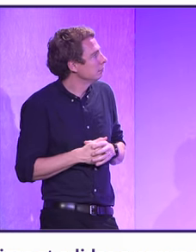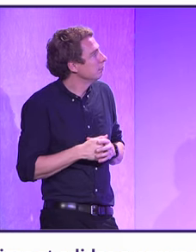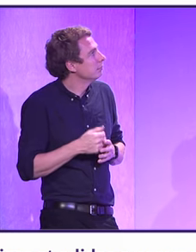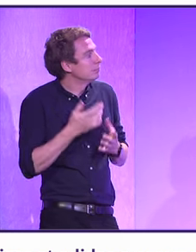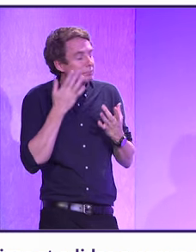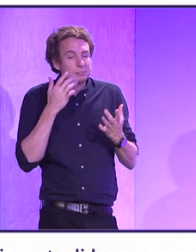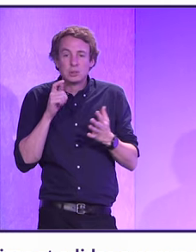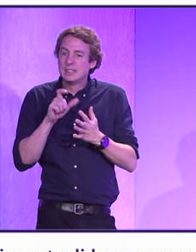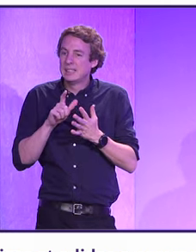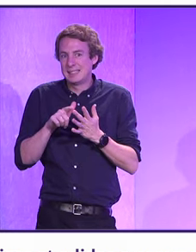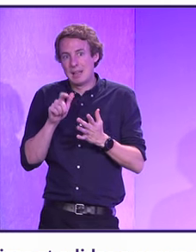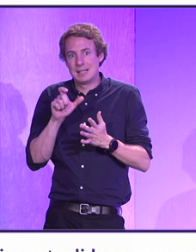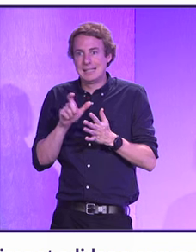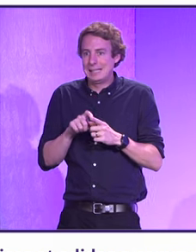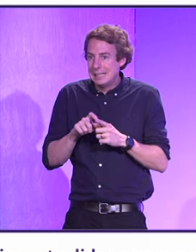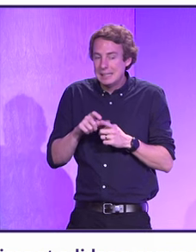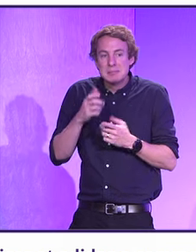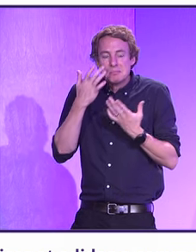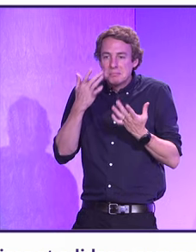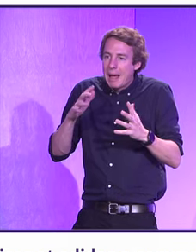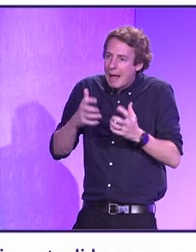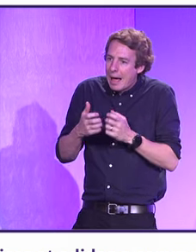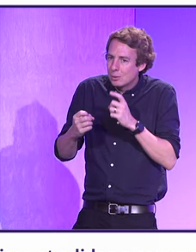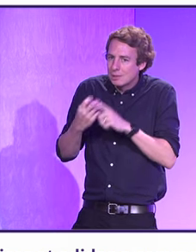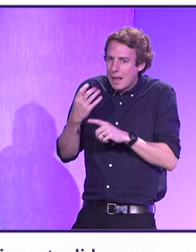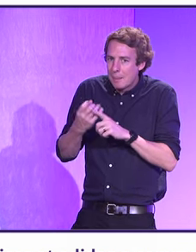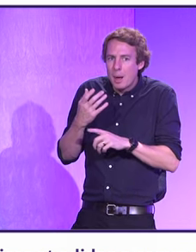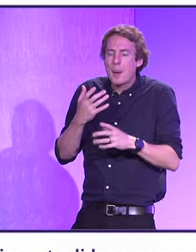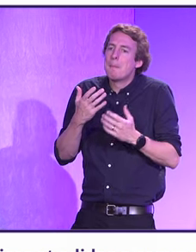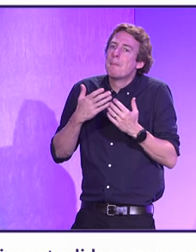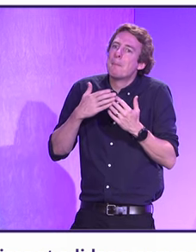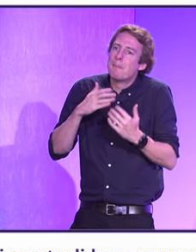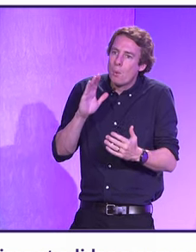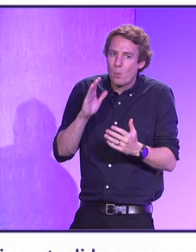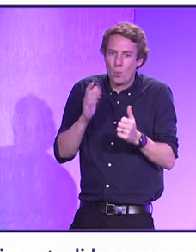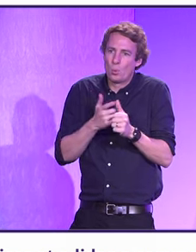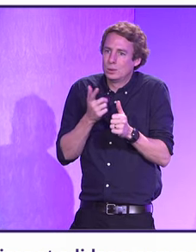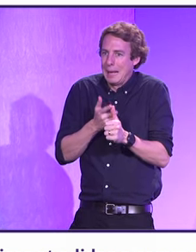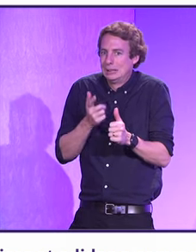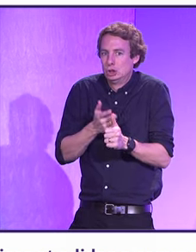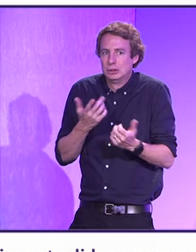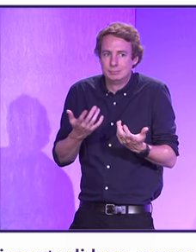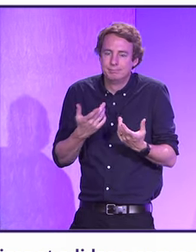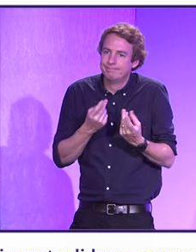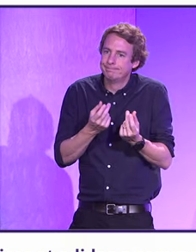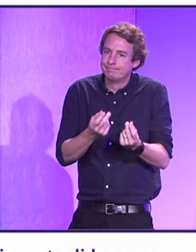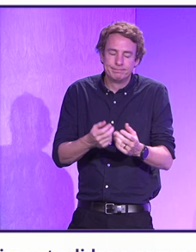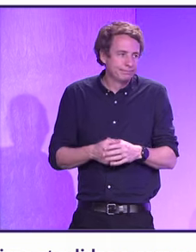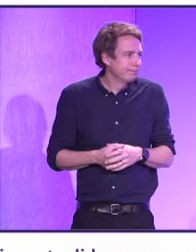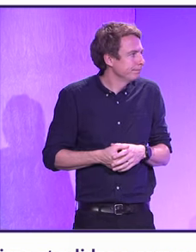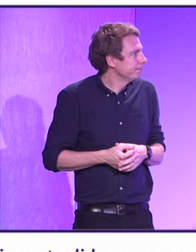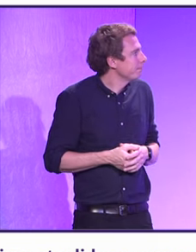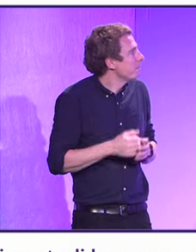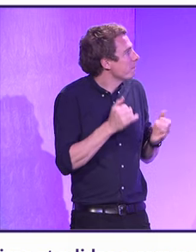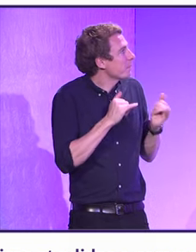you how we are enabling the developers, how we are automating as much as possible. You probably know